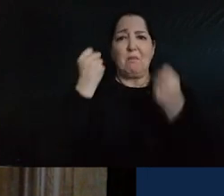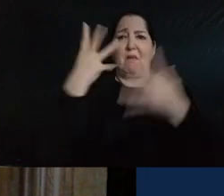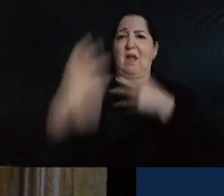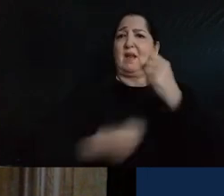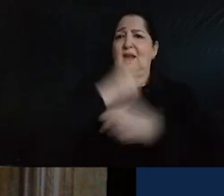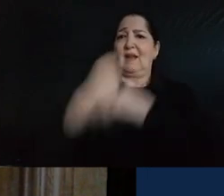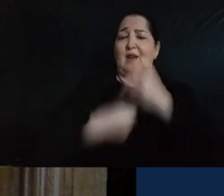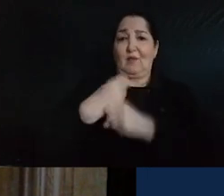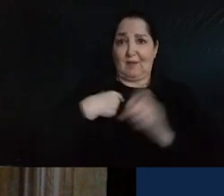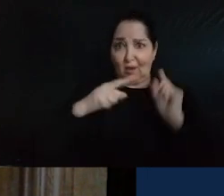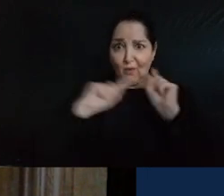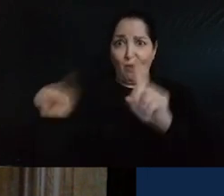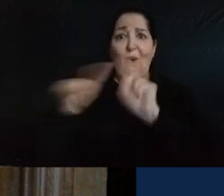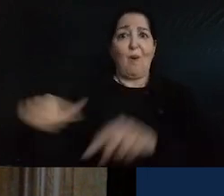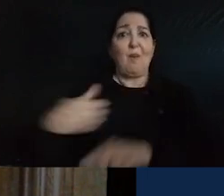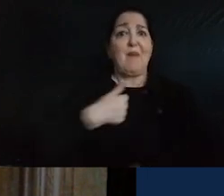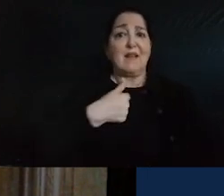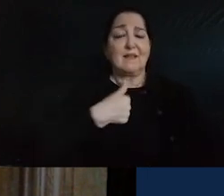of CHC.